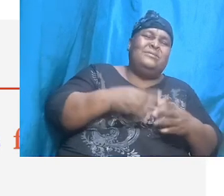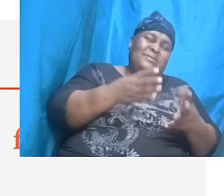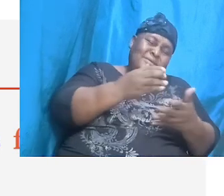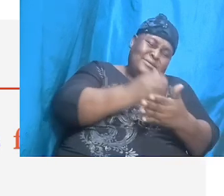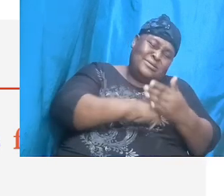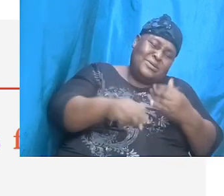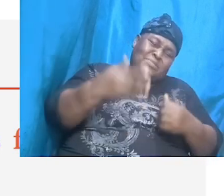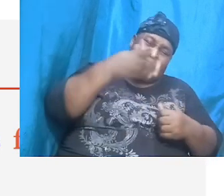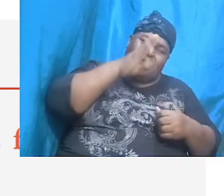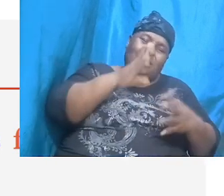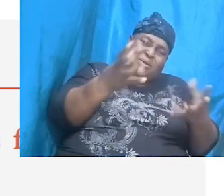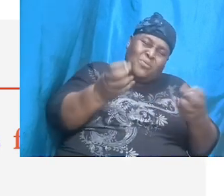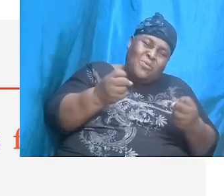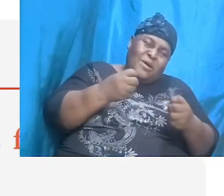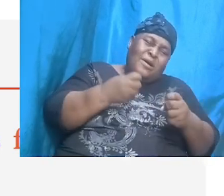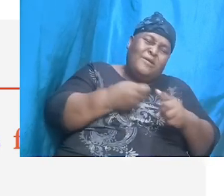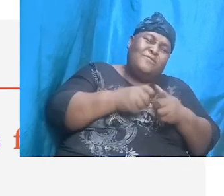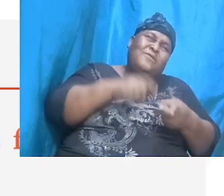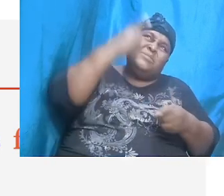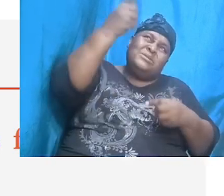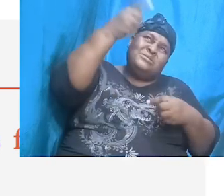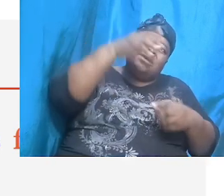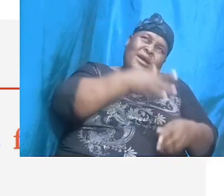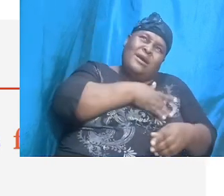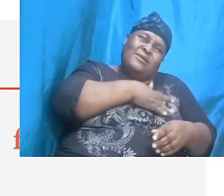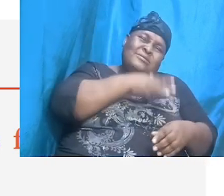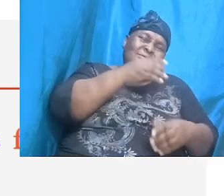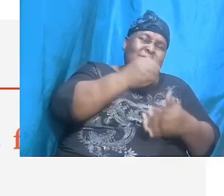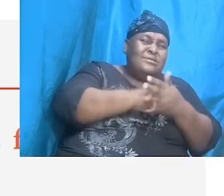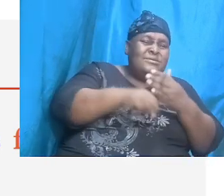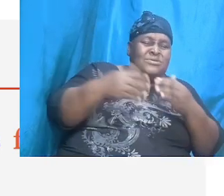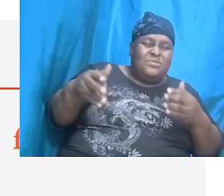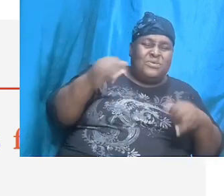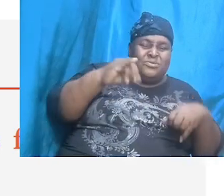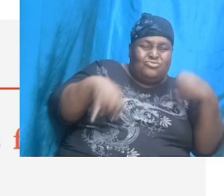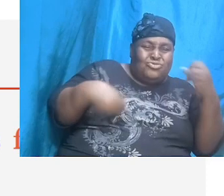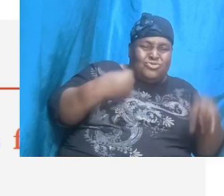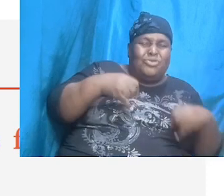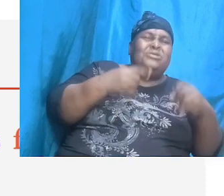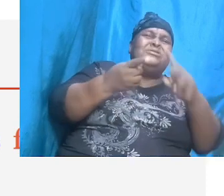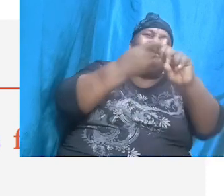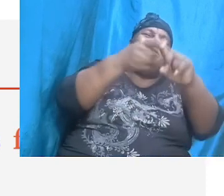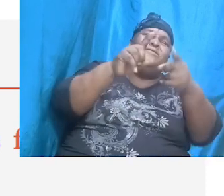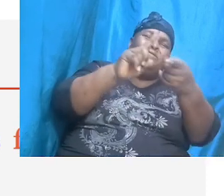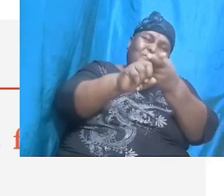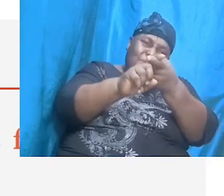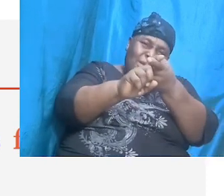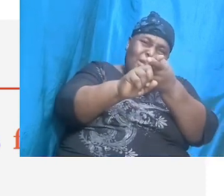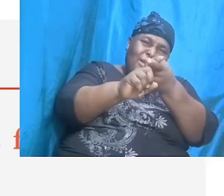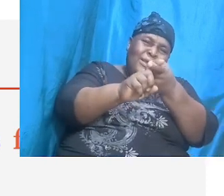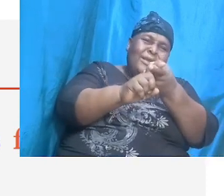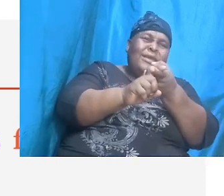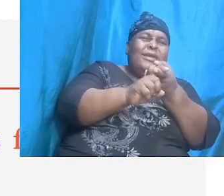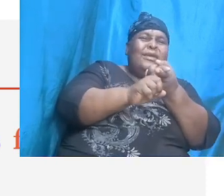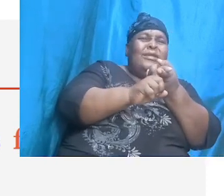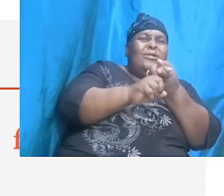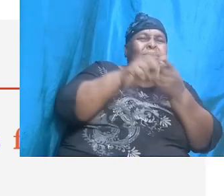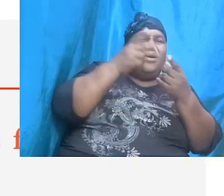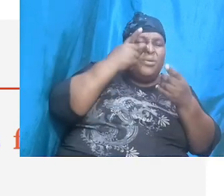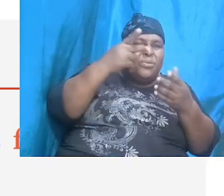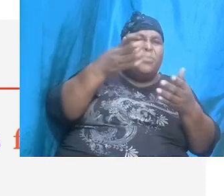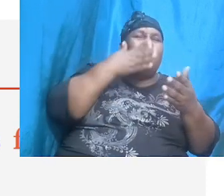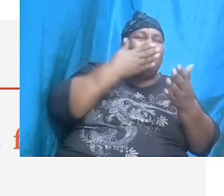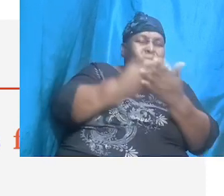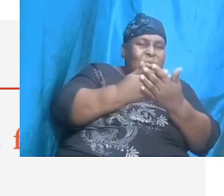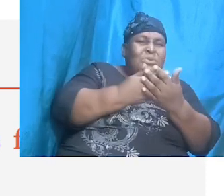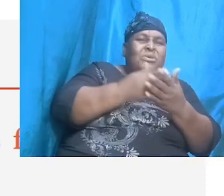from his heart for us as children of God. Something that is joyous. Something that is friendly. Something that is attractive to the child of